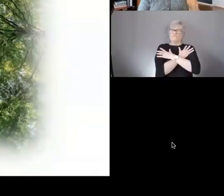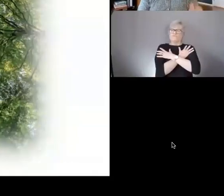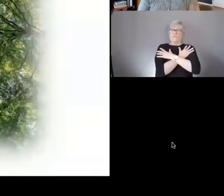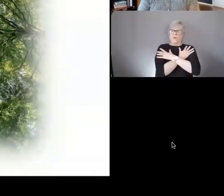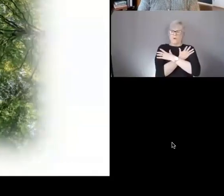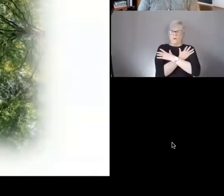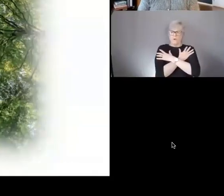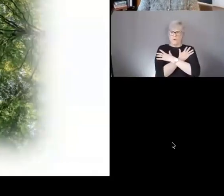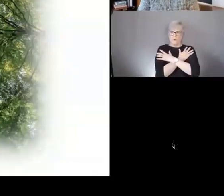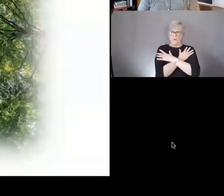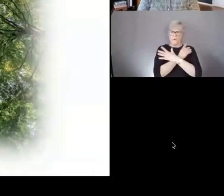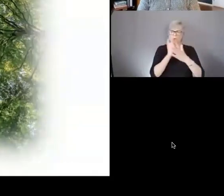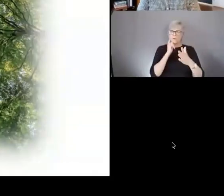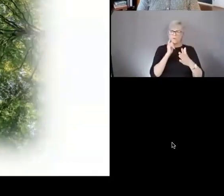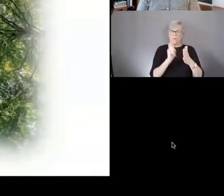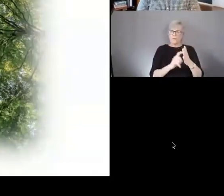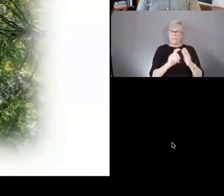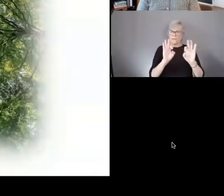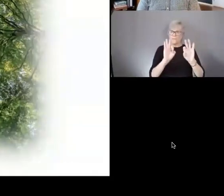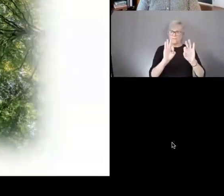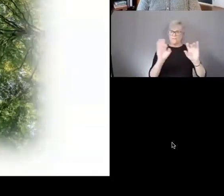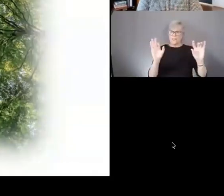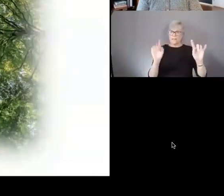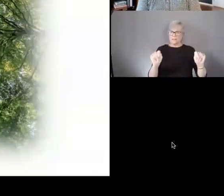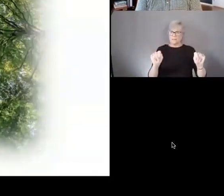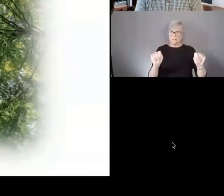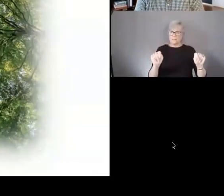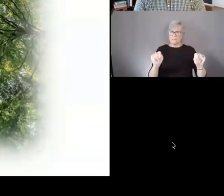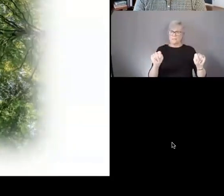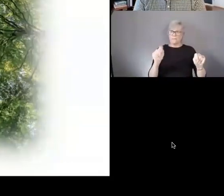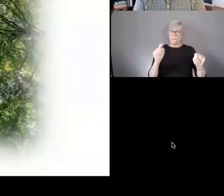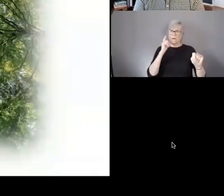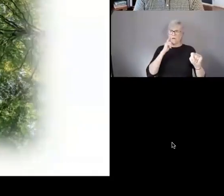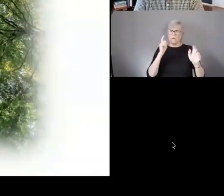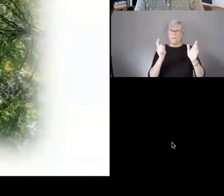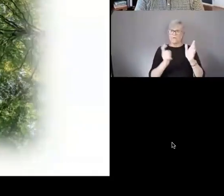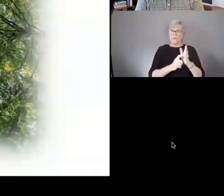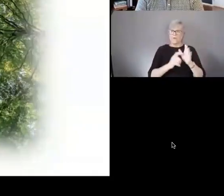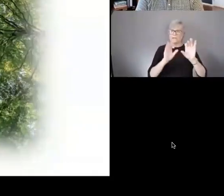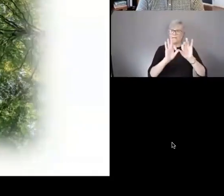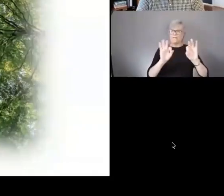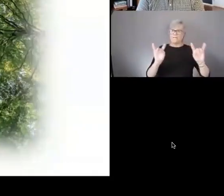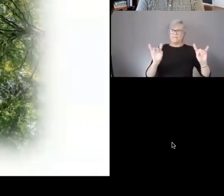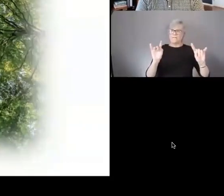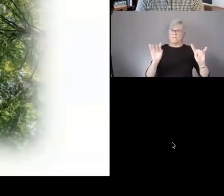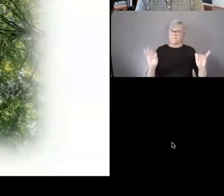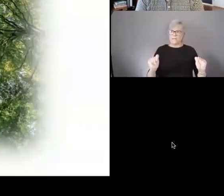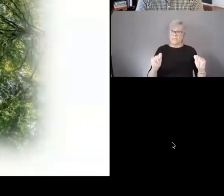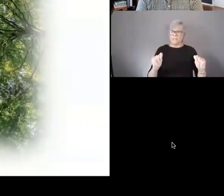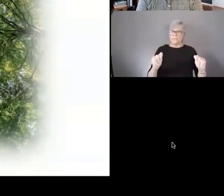You can notice your feet on the floor. Notice the sensations of your feet touching the floor, the weight and